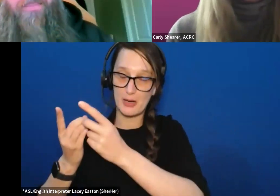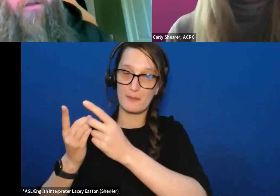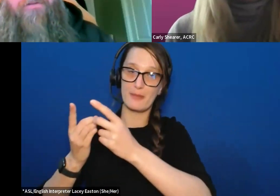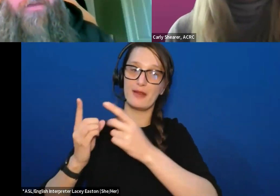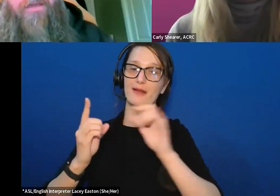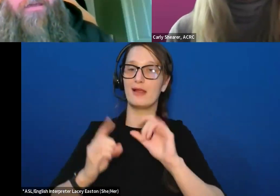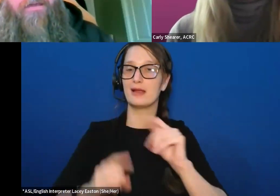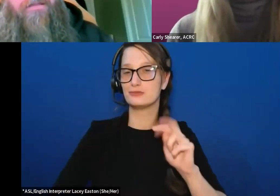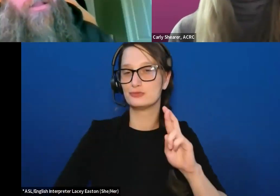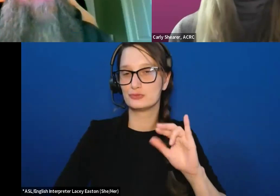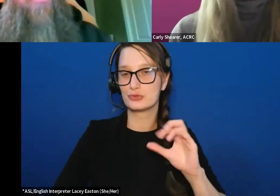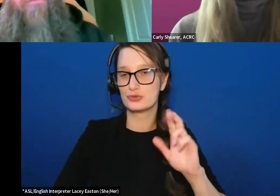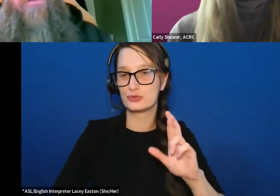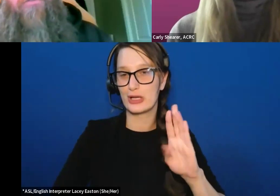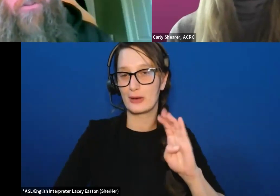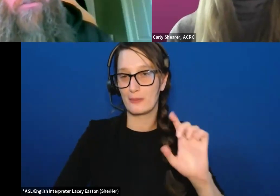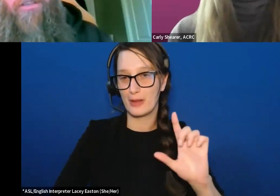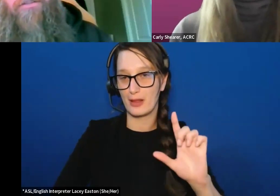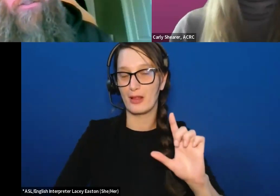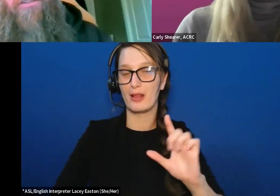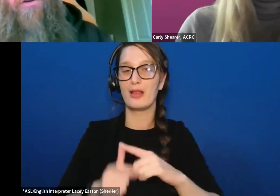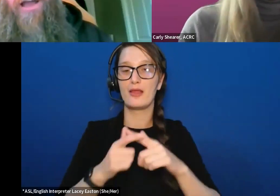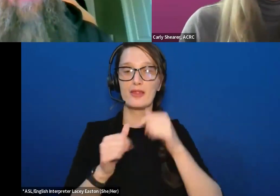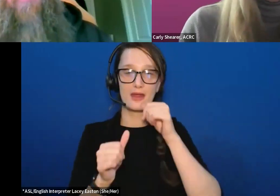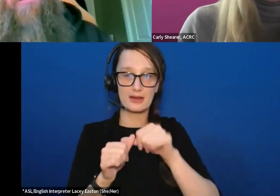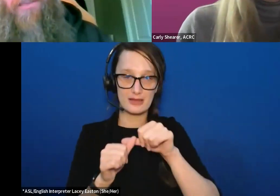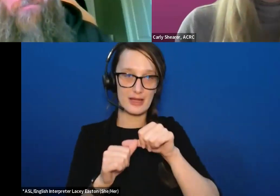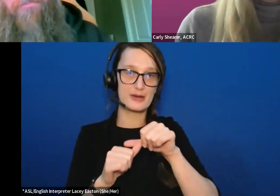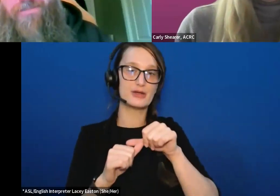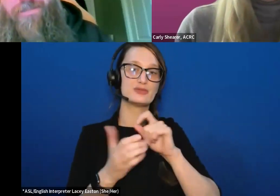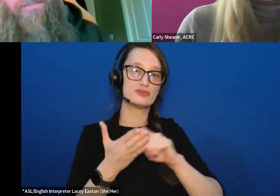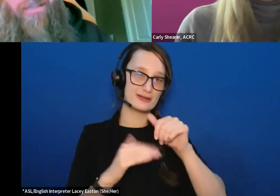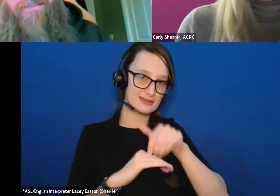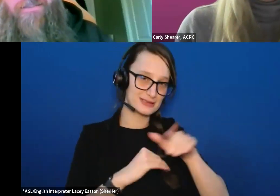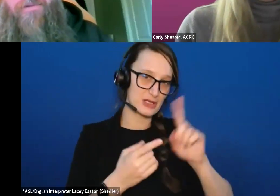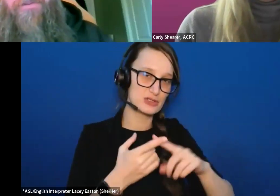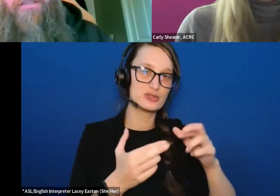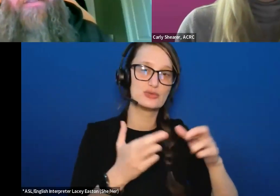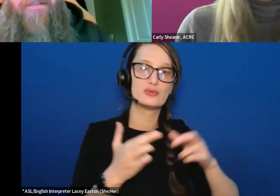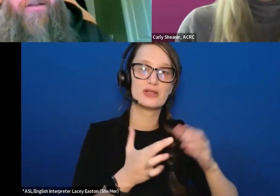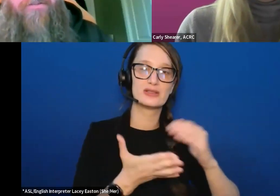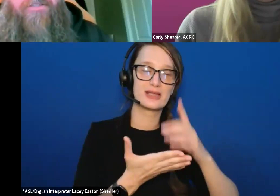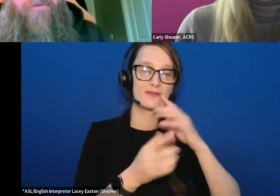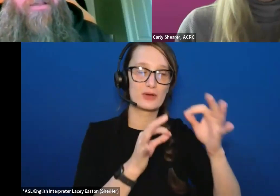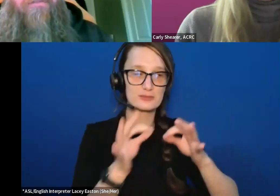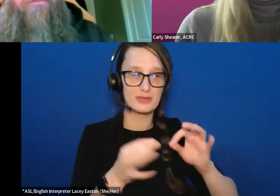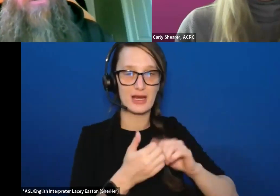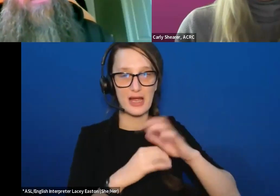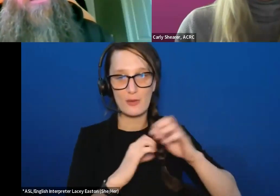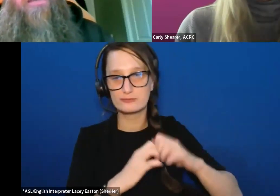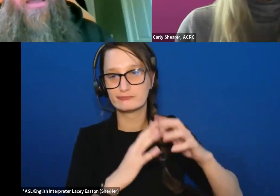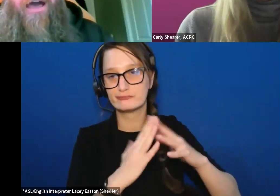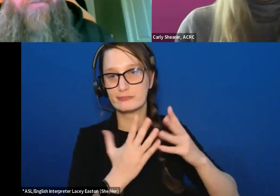bill, and there would be letters that were written to the regional center that talked about how we were going to be implementing these things. And we'd receive these letters typically